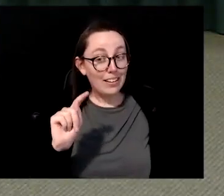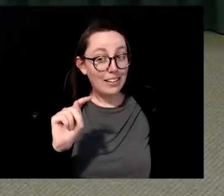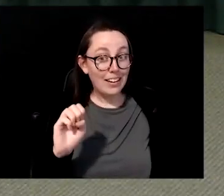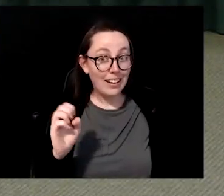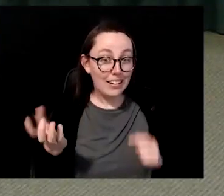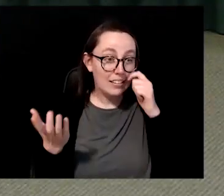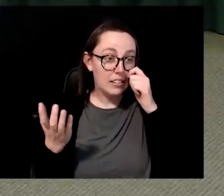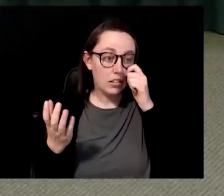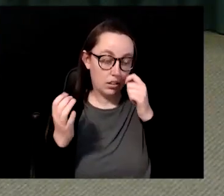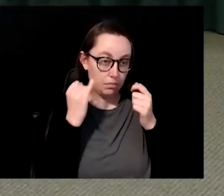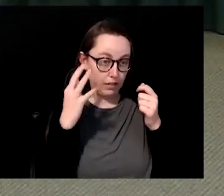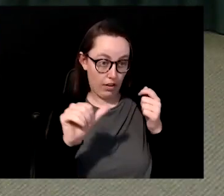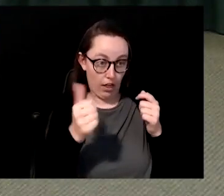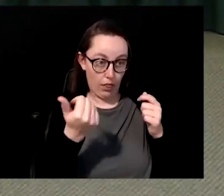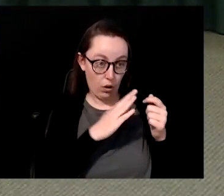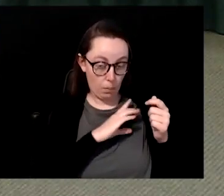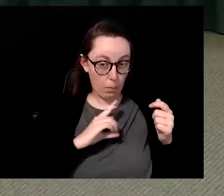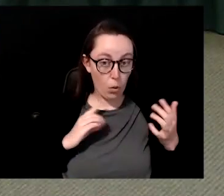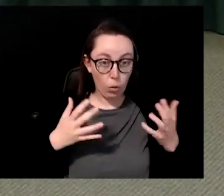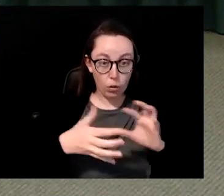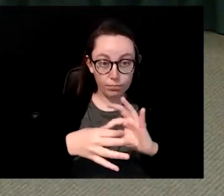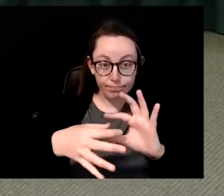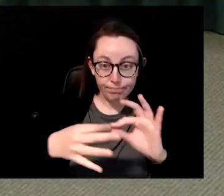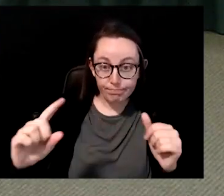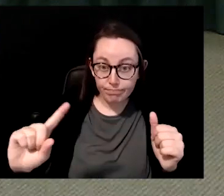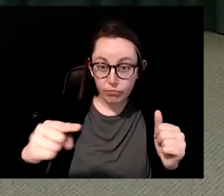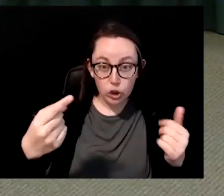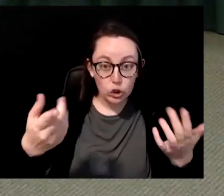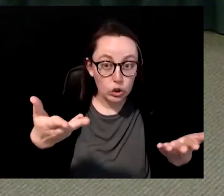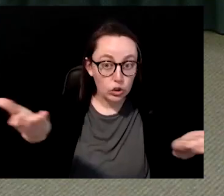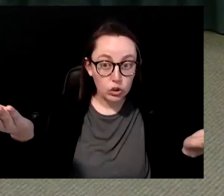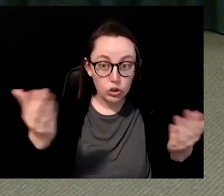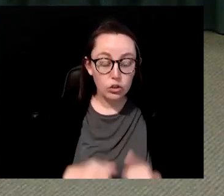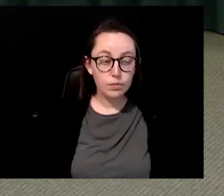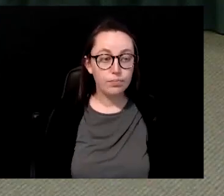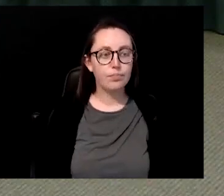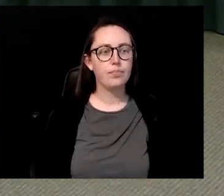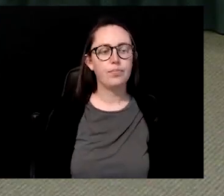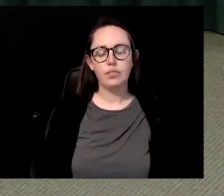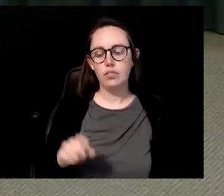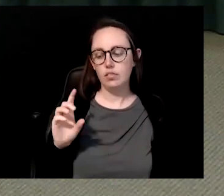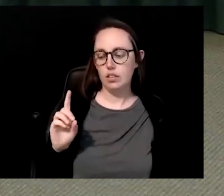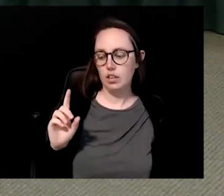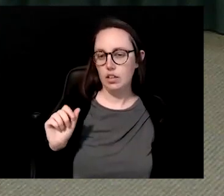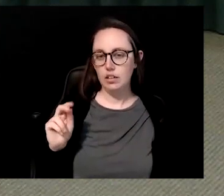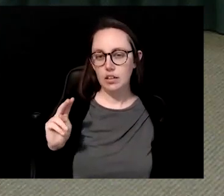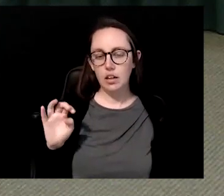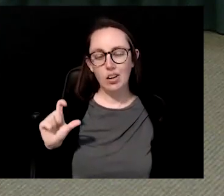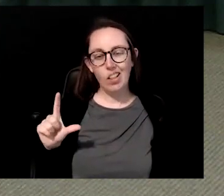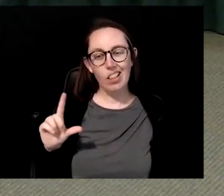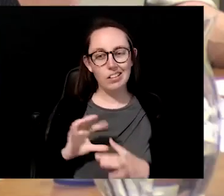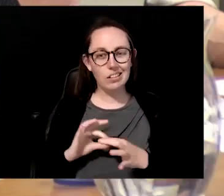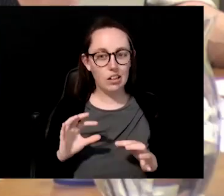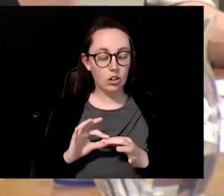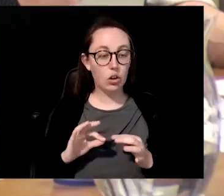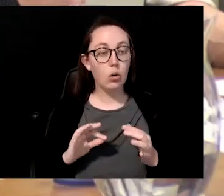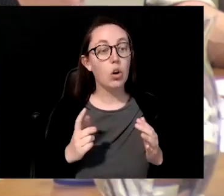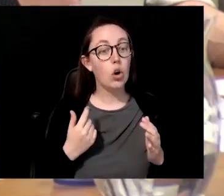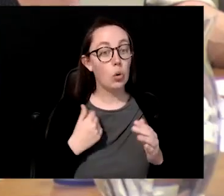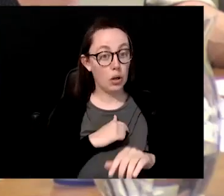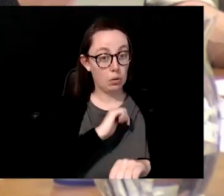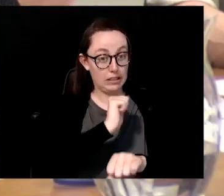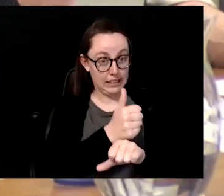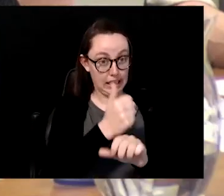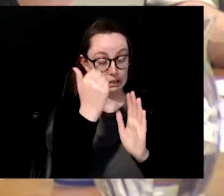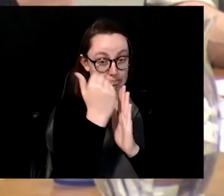to speak to it I guess a couple of things like um hey you know when we were putting this agenda together um